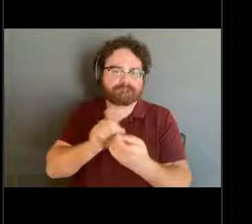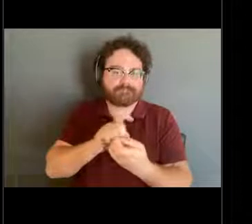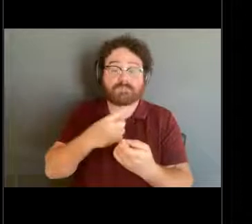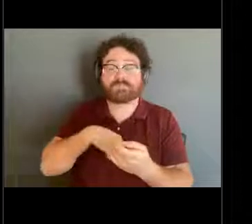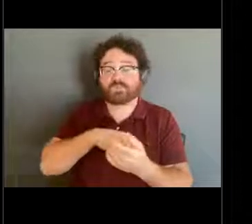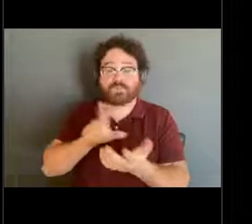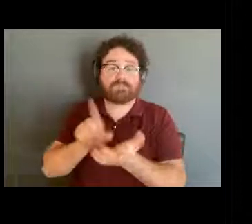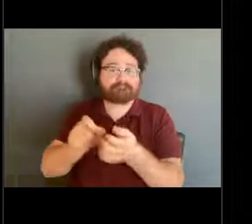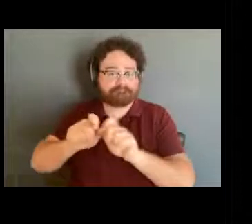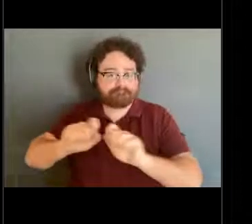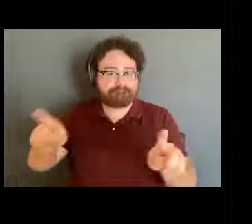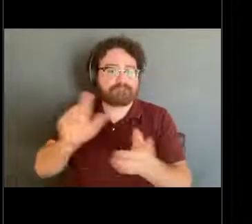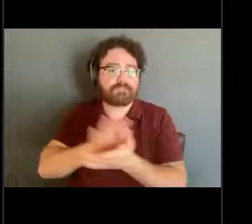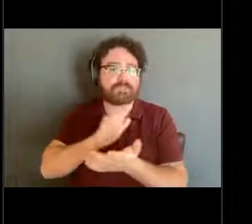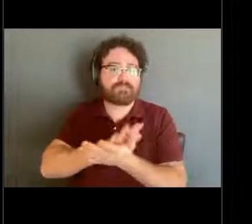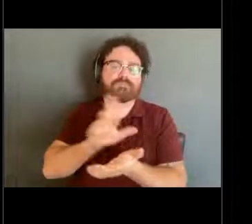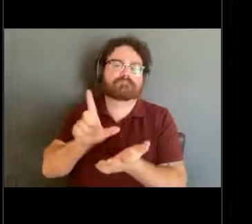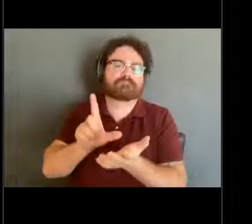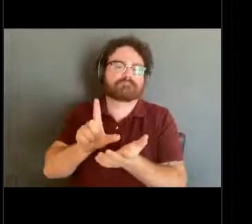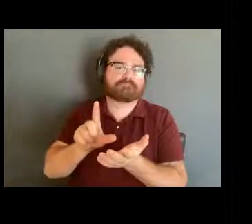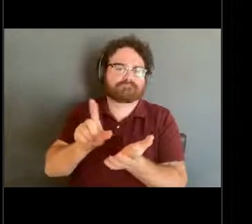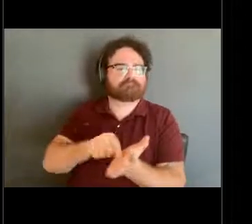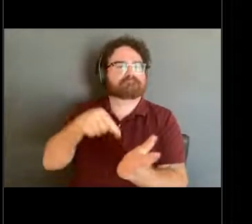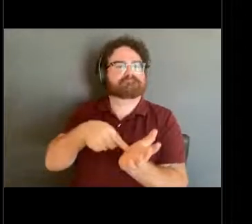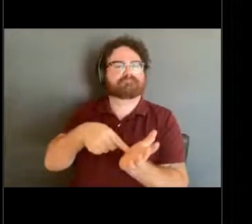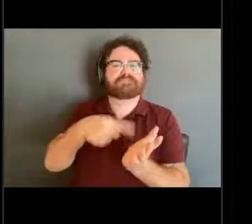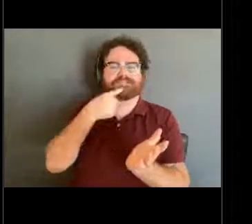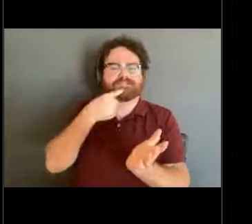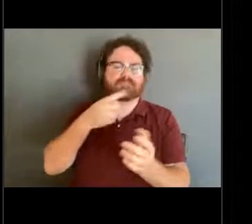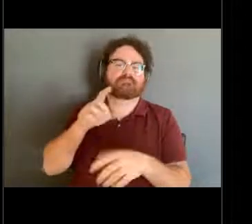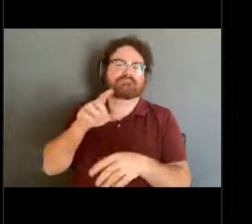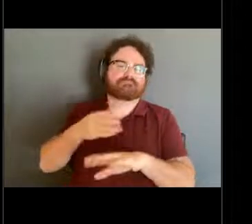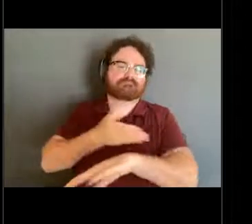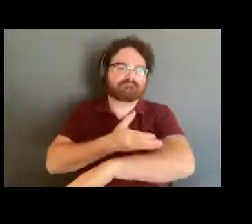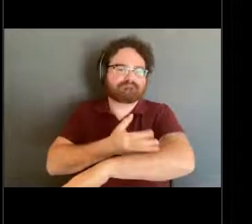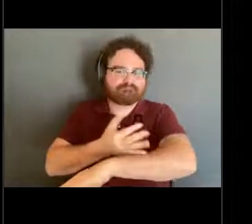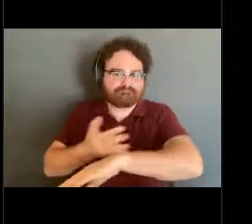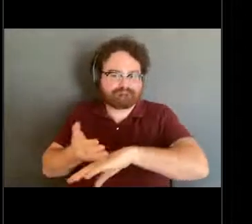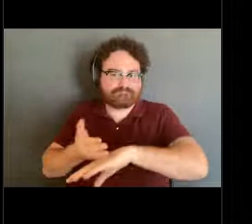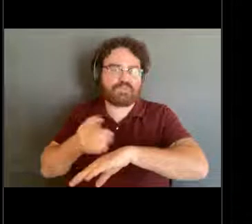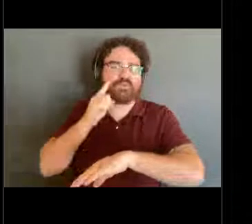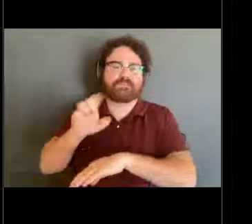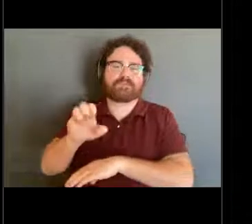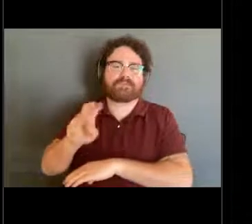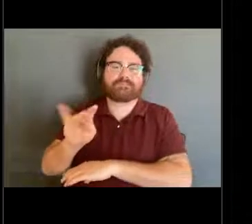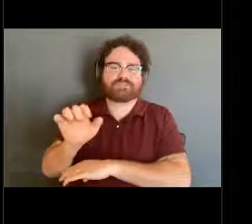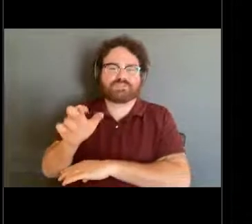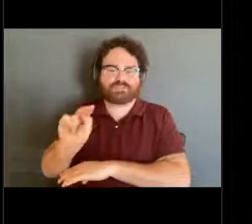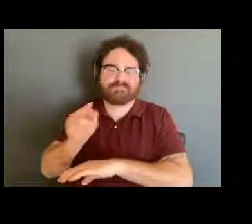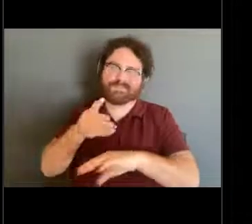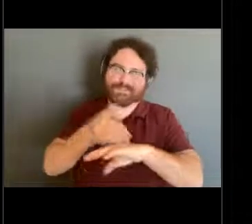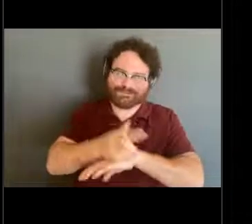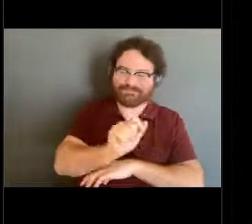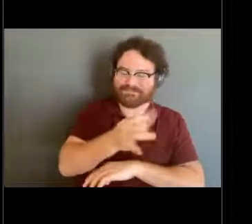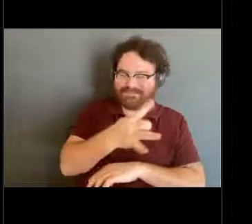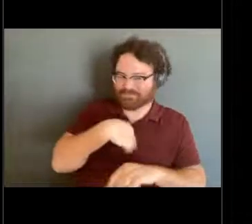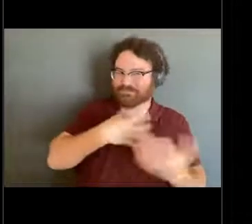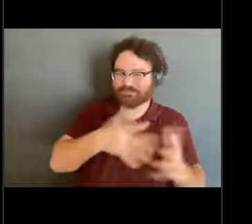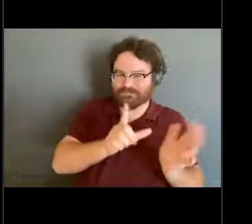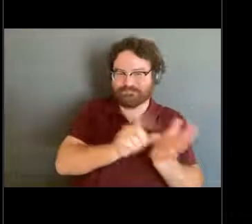in the global emissions of CFC11 after we published our paper after 2018. And it appears that global emission and the